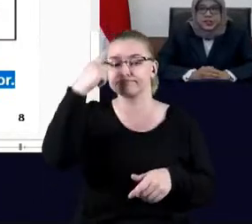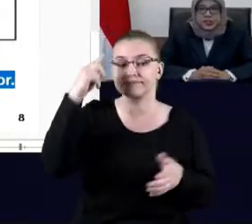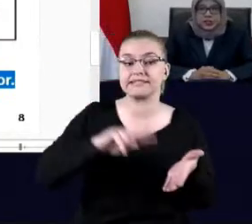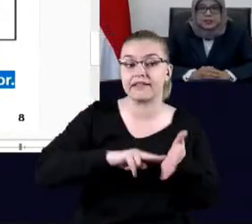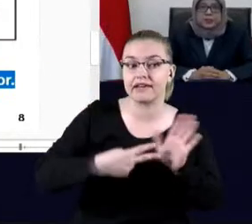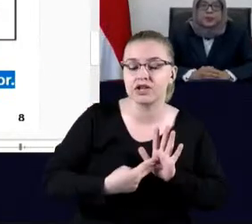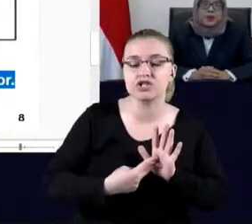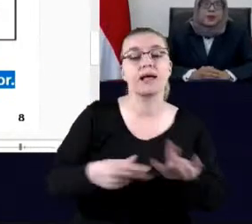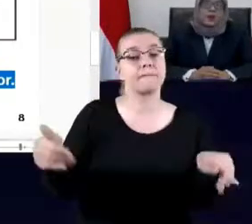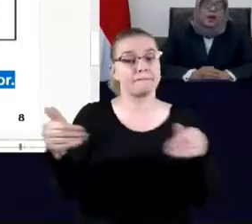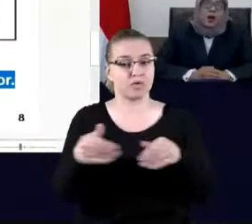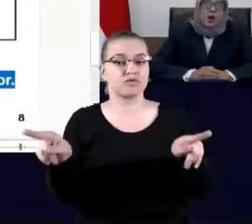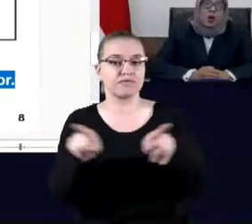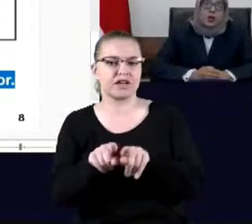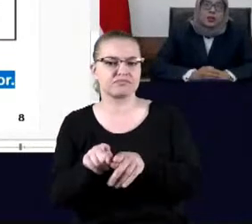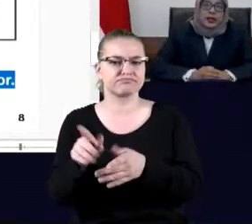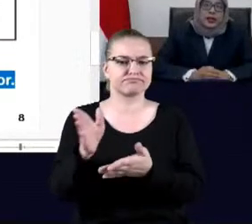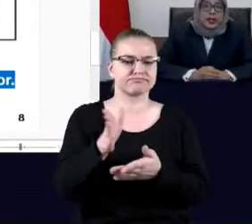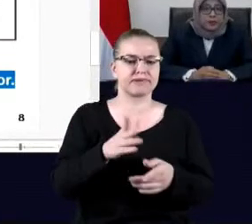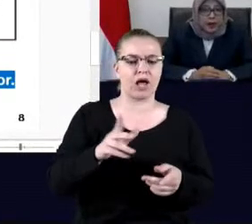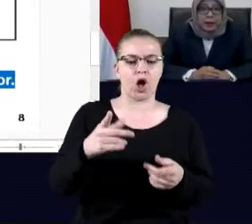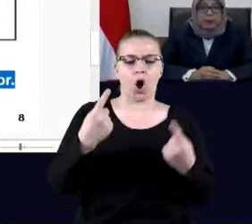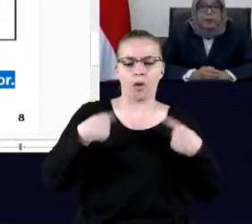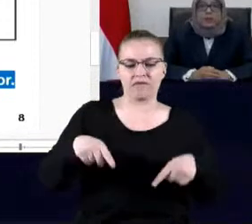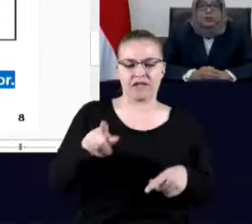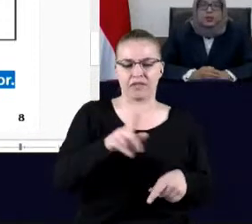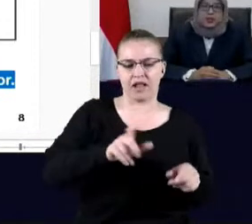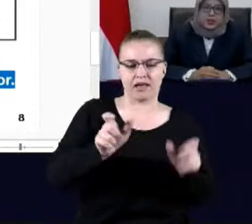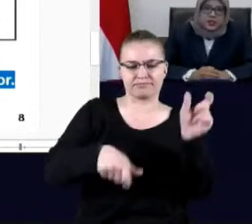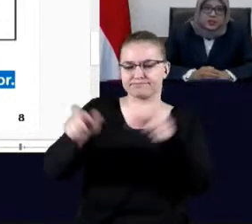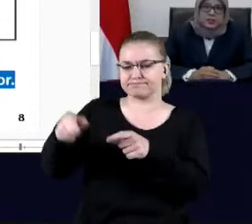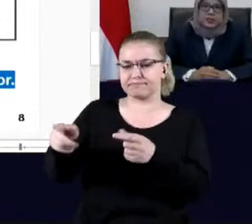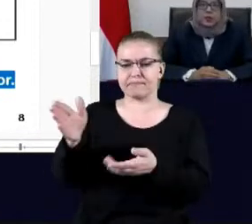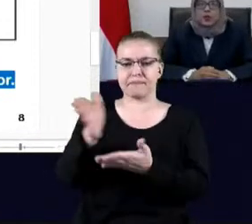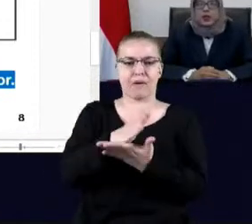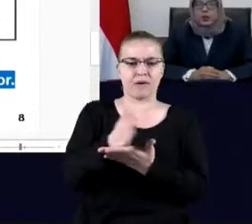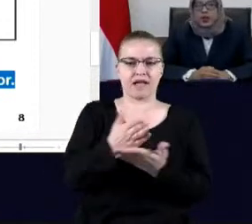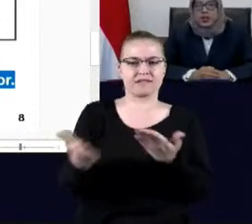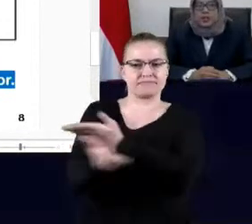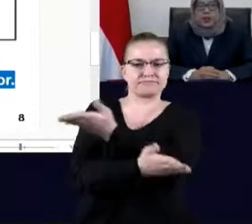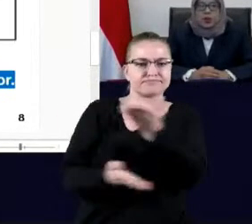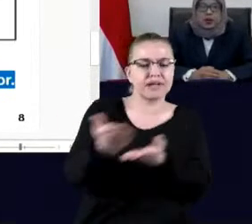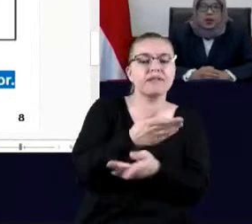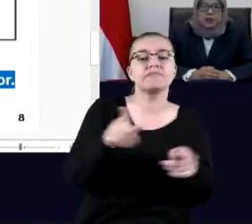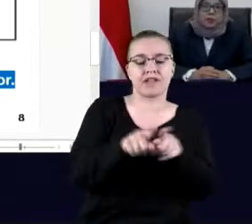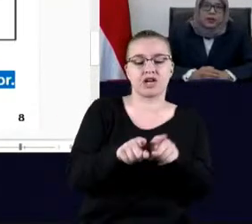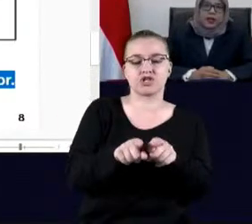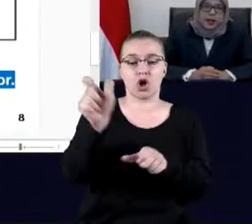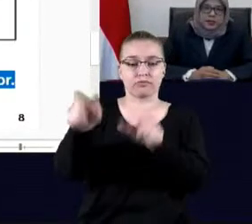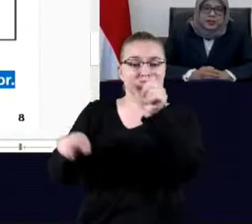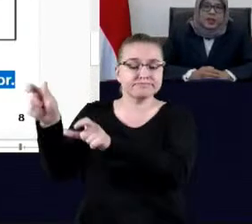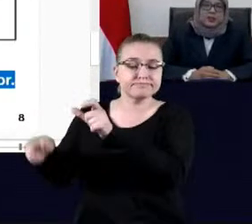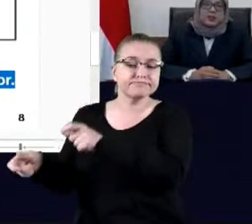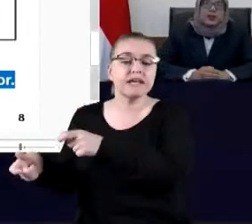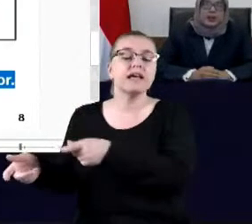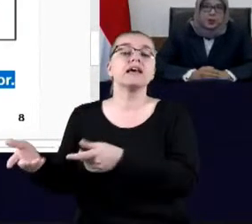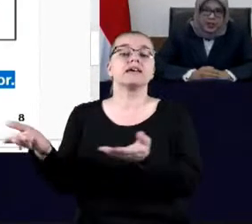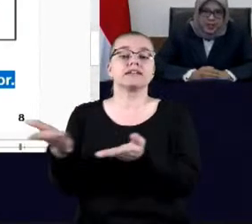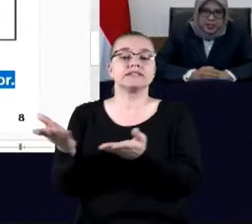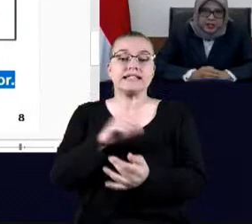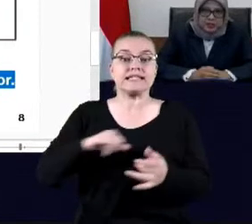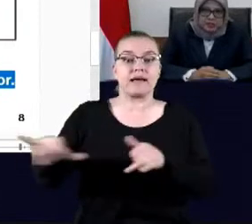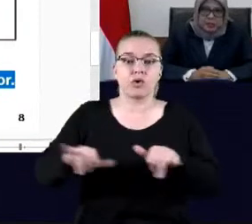and citizen, or it can even happen between citizens in which the local government acts